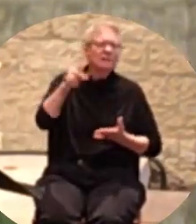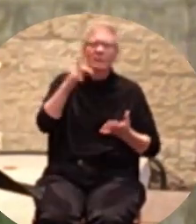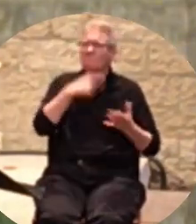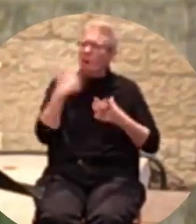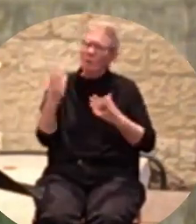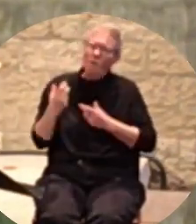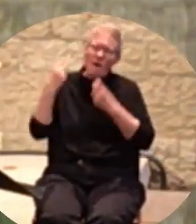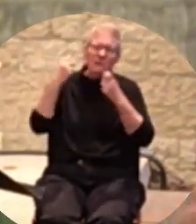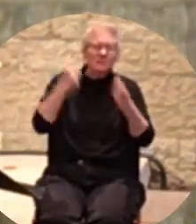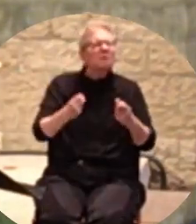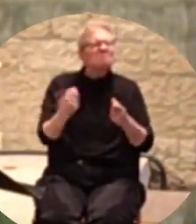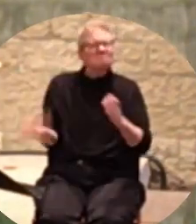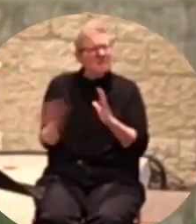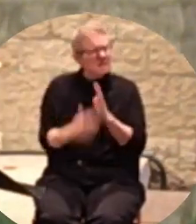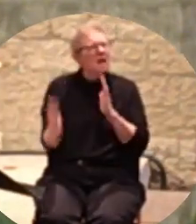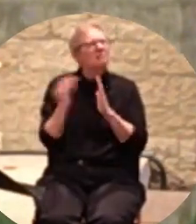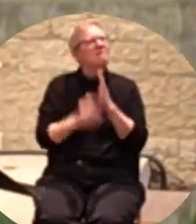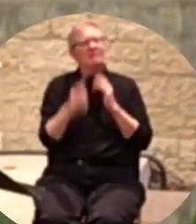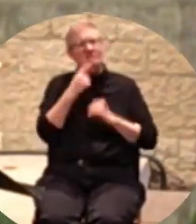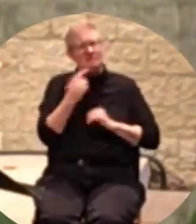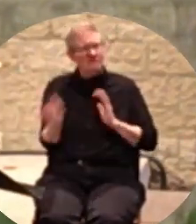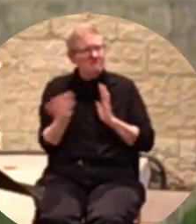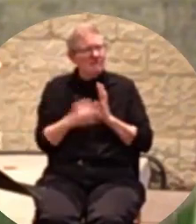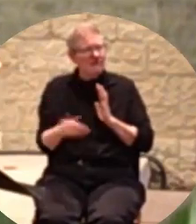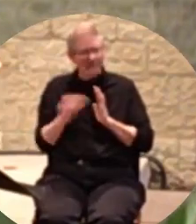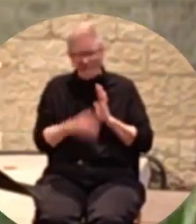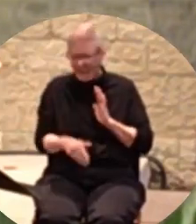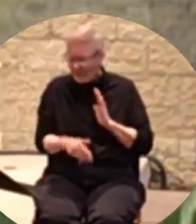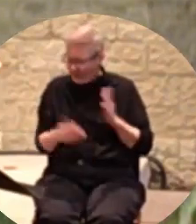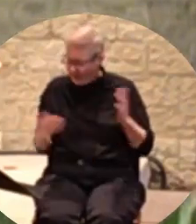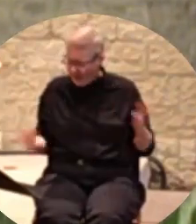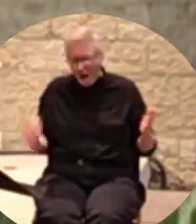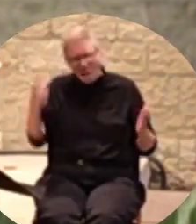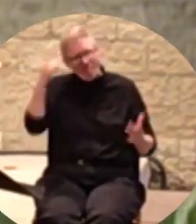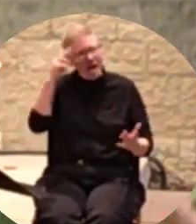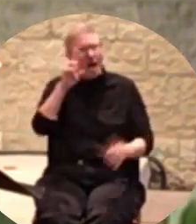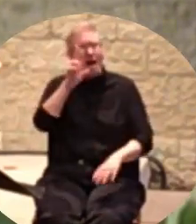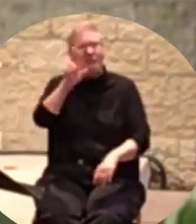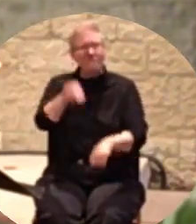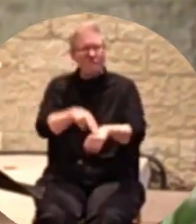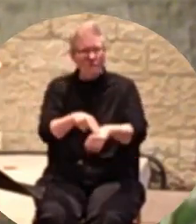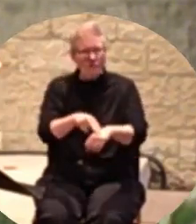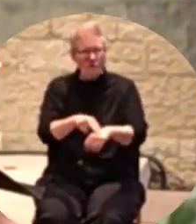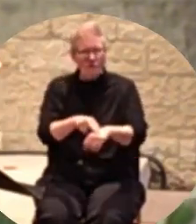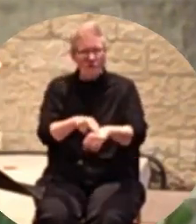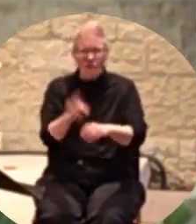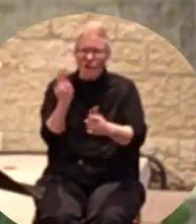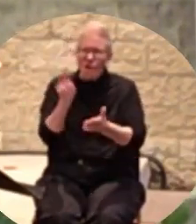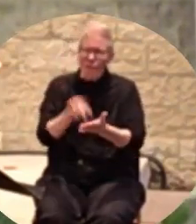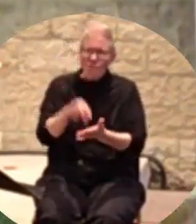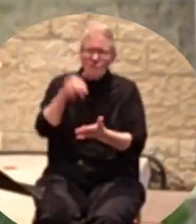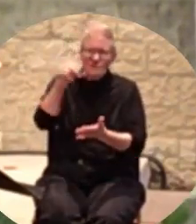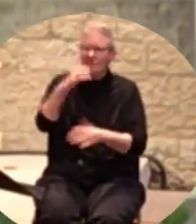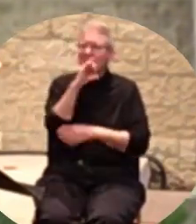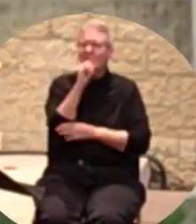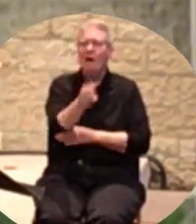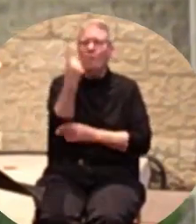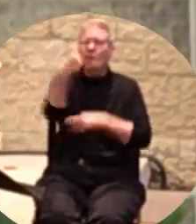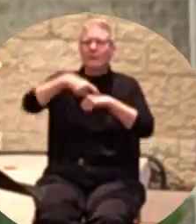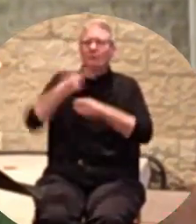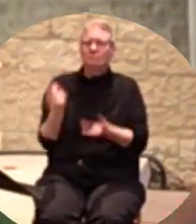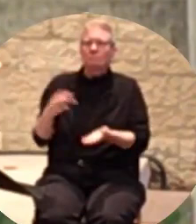every course. And I thought to myself, of course, resurrection is not just a one-time experience for